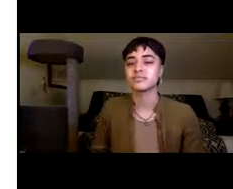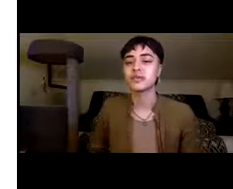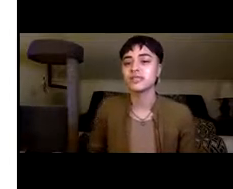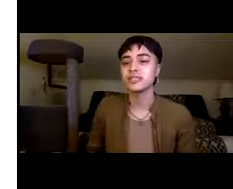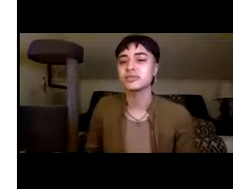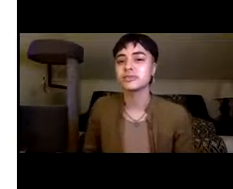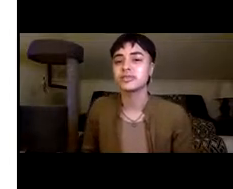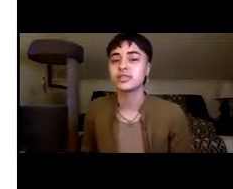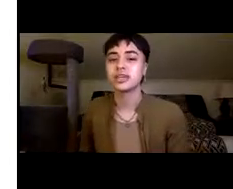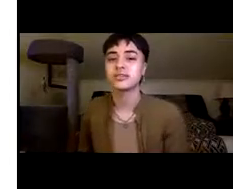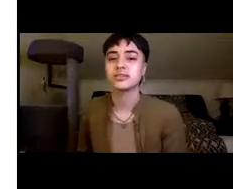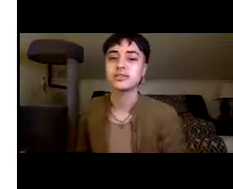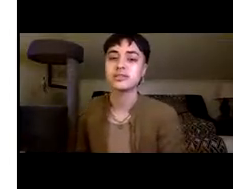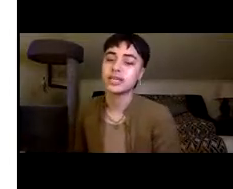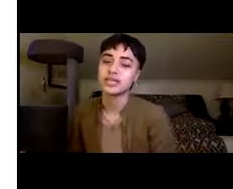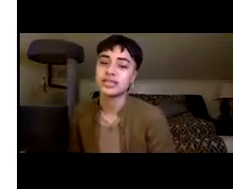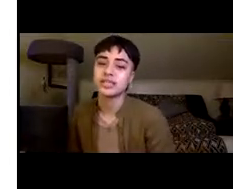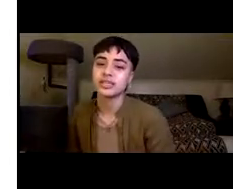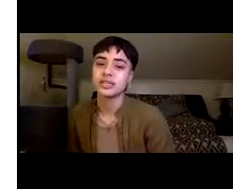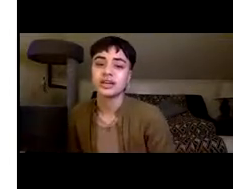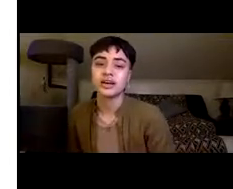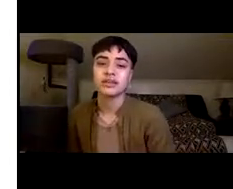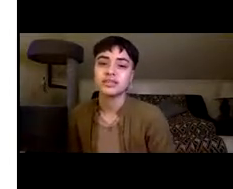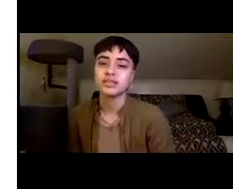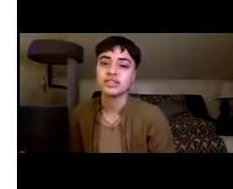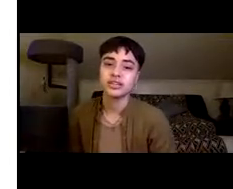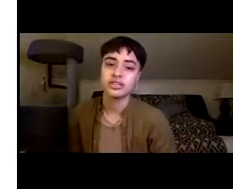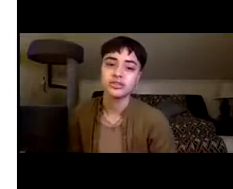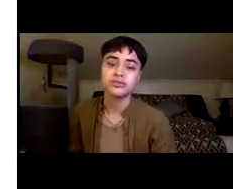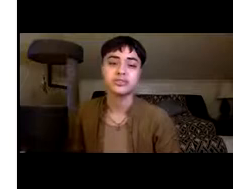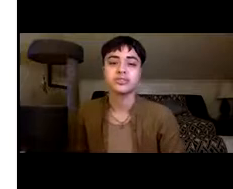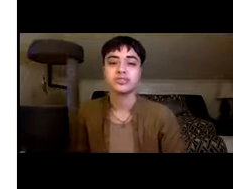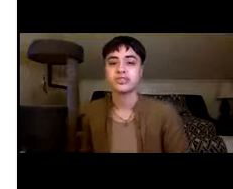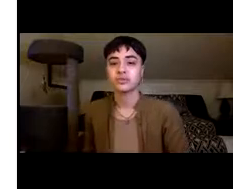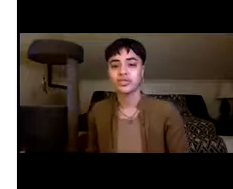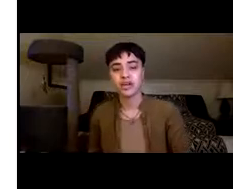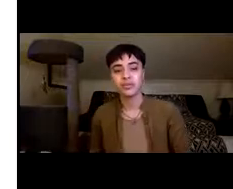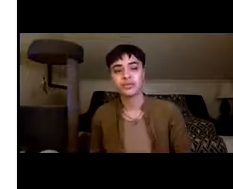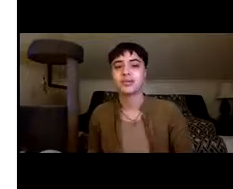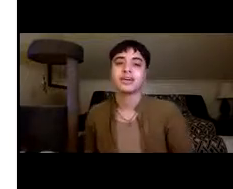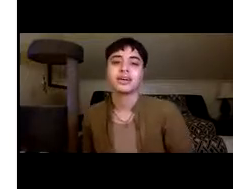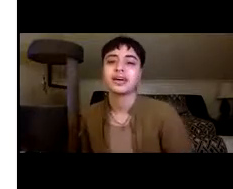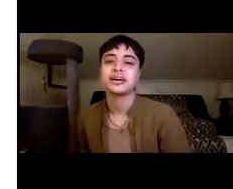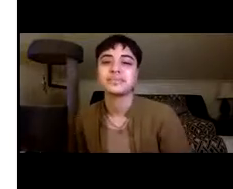various rotary tools and also standing stationary tools in the wood shop.